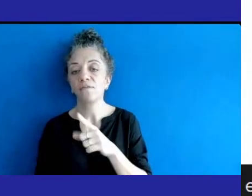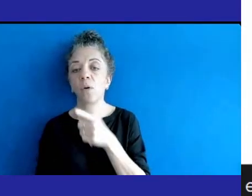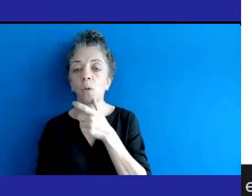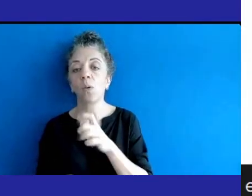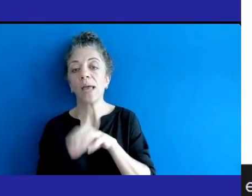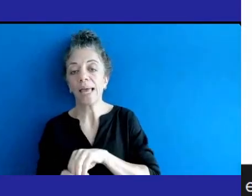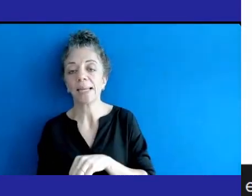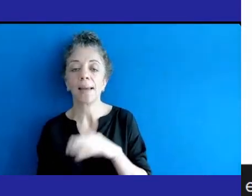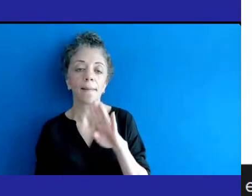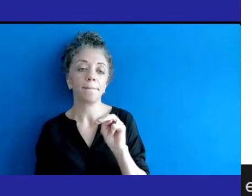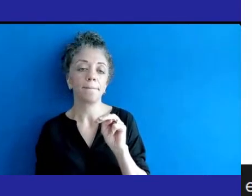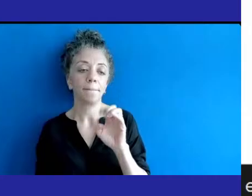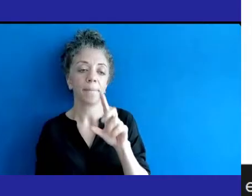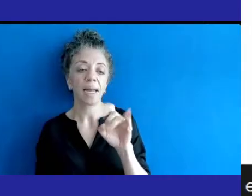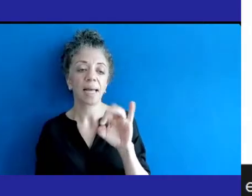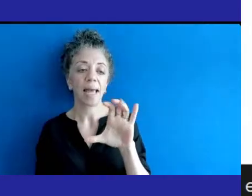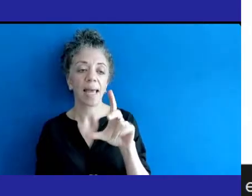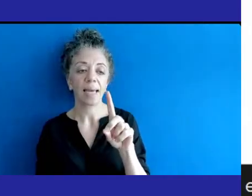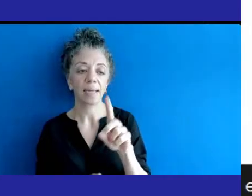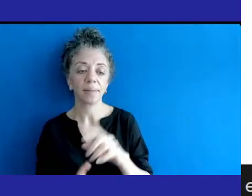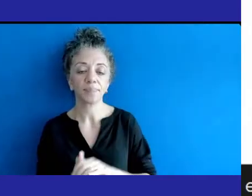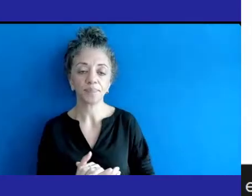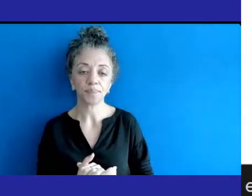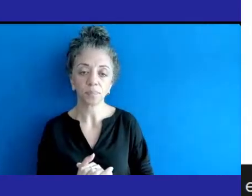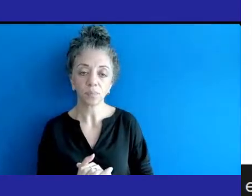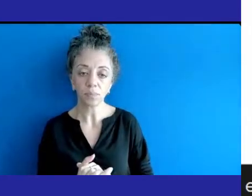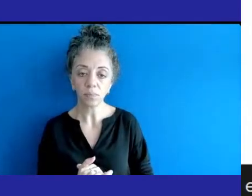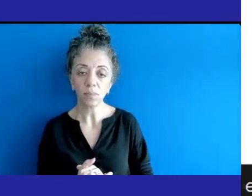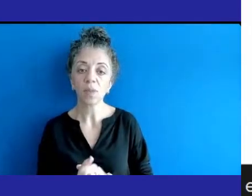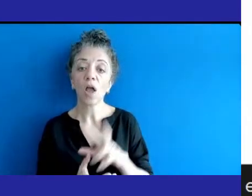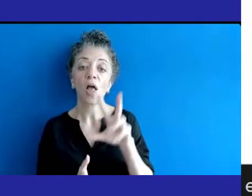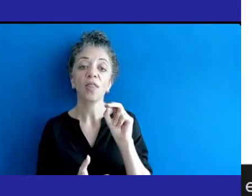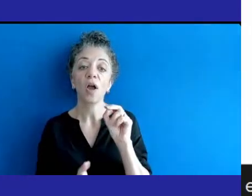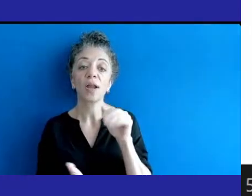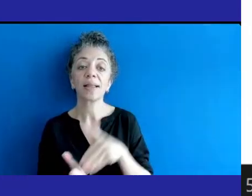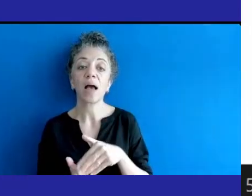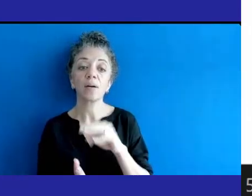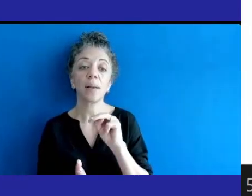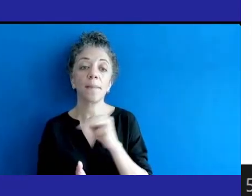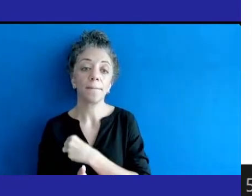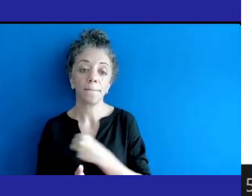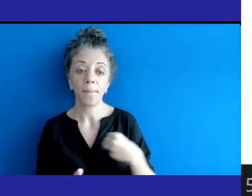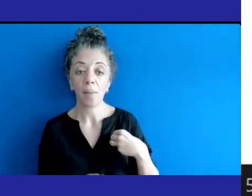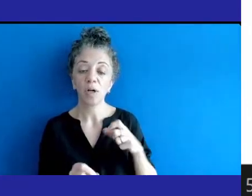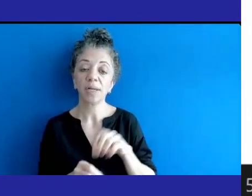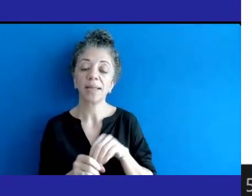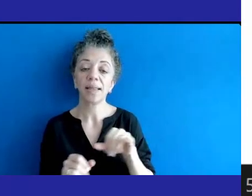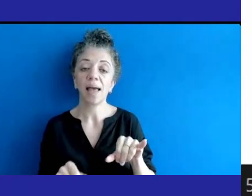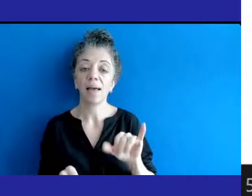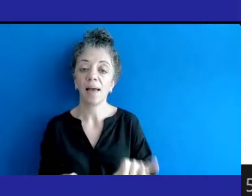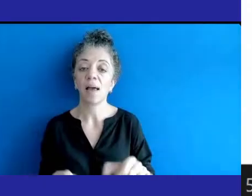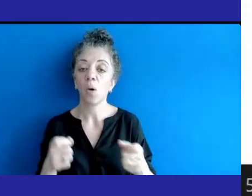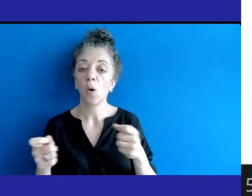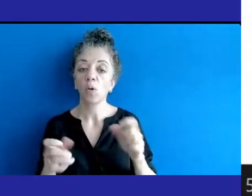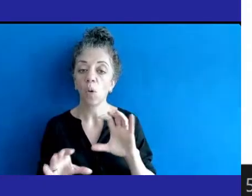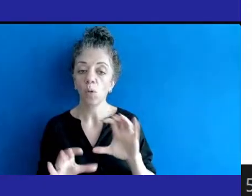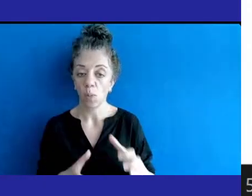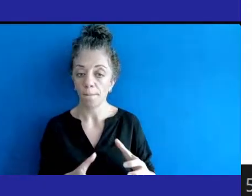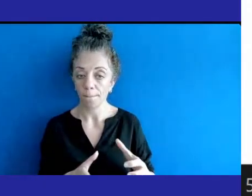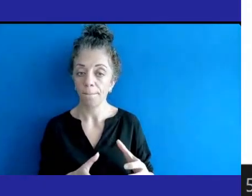And so there were 30,000 members in the control group, about 3,000 in the Salesforce